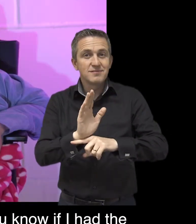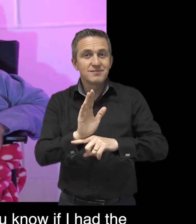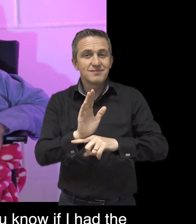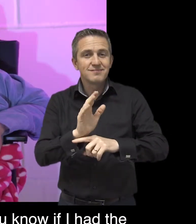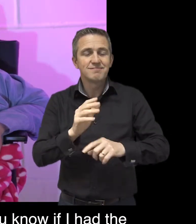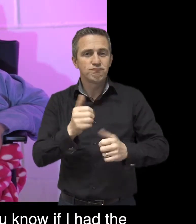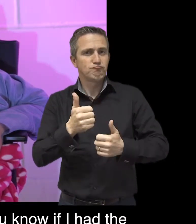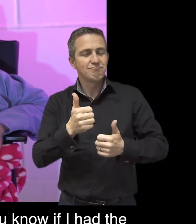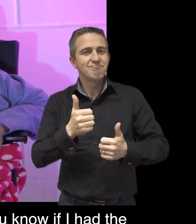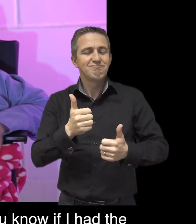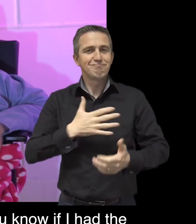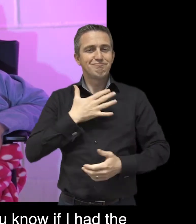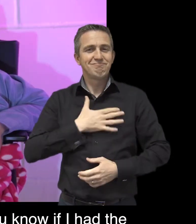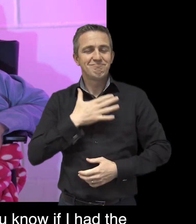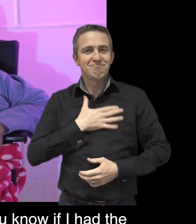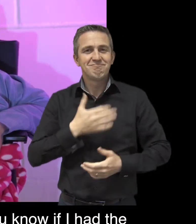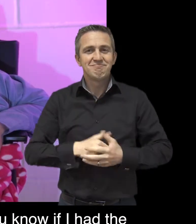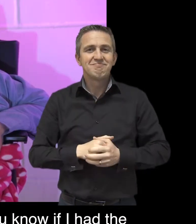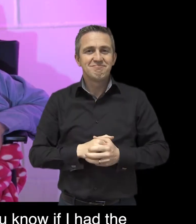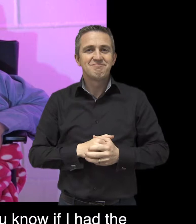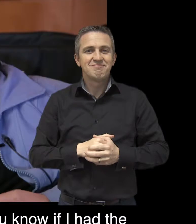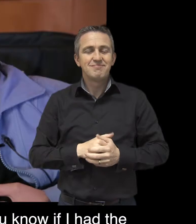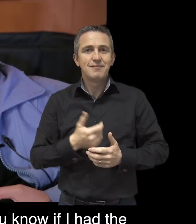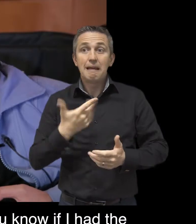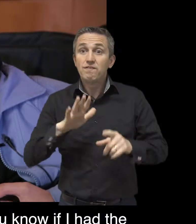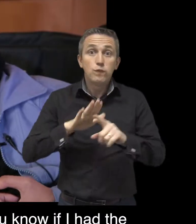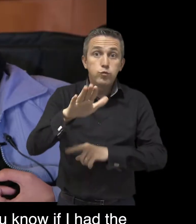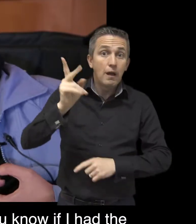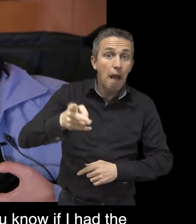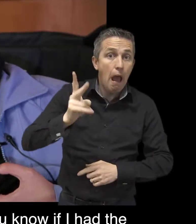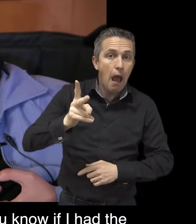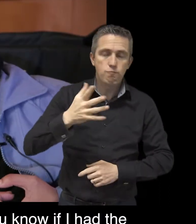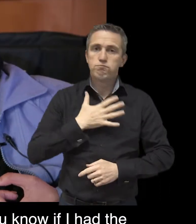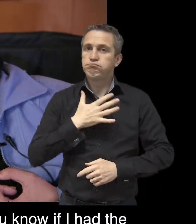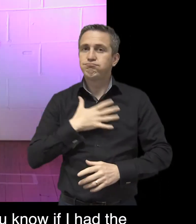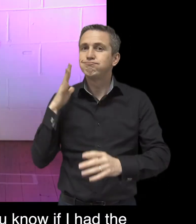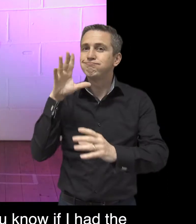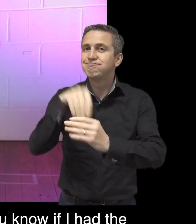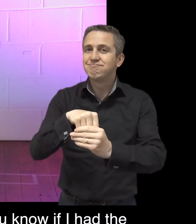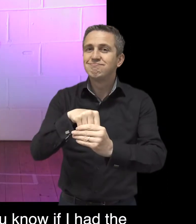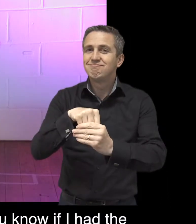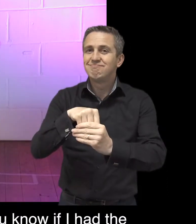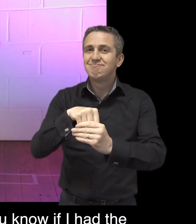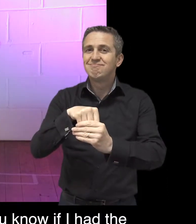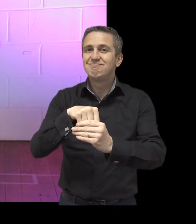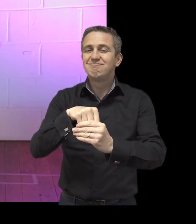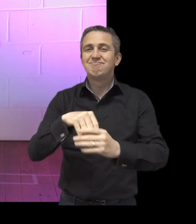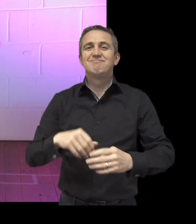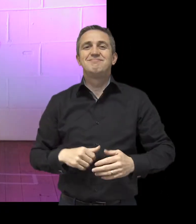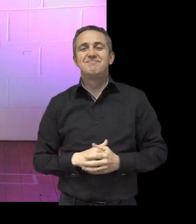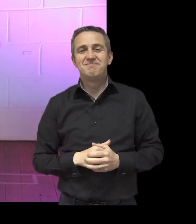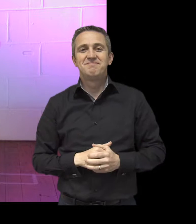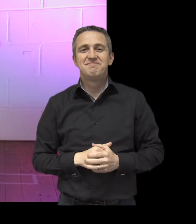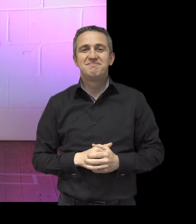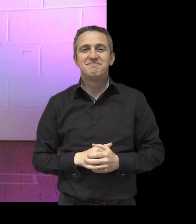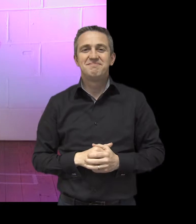and I would, if I had the chance, I would rather, if I get another chance, I want